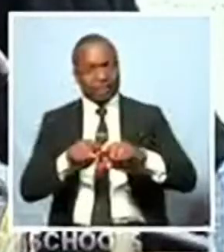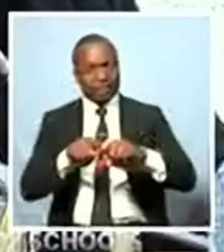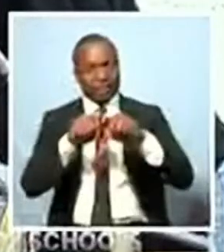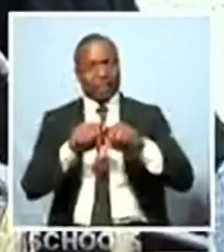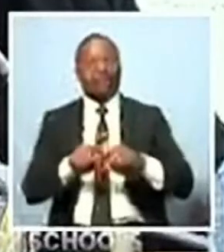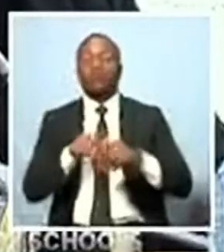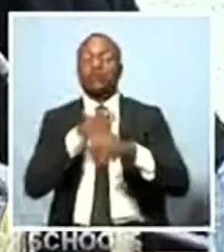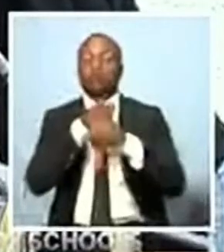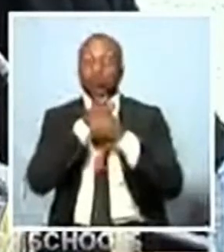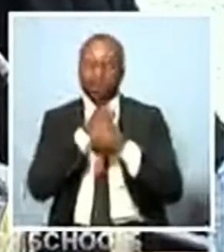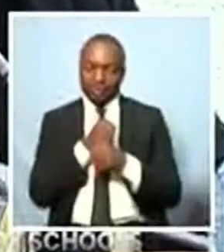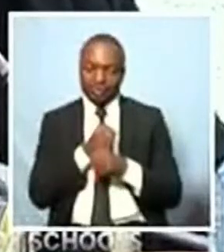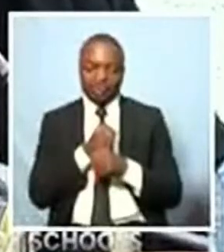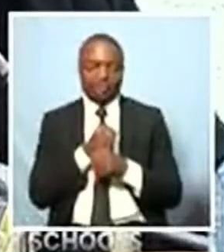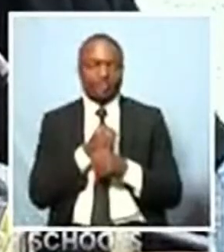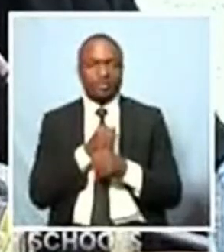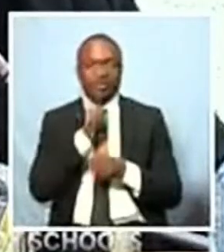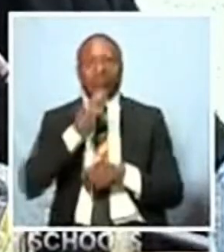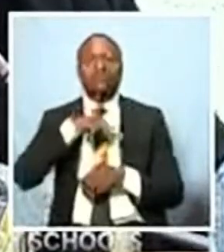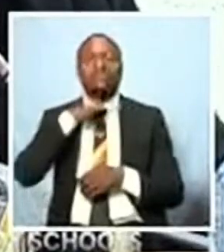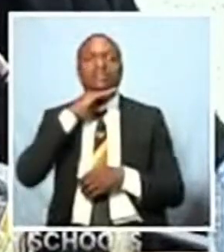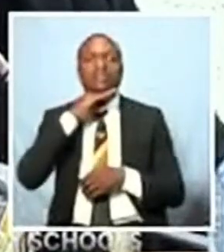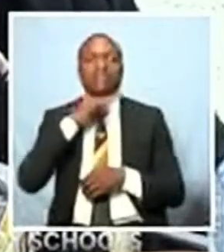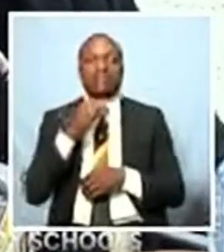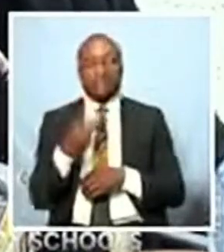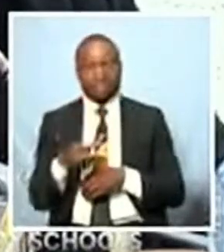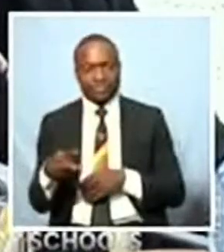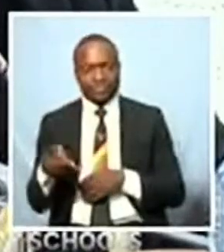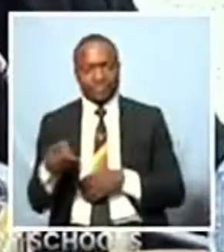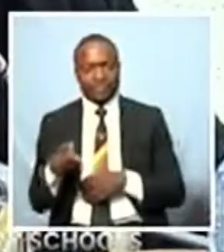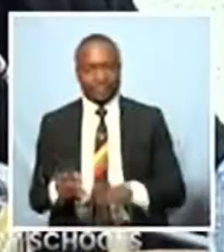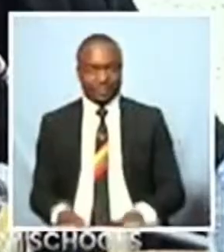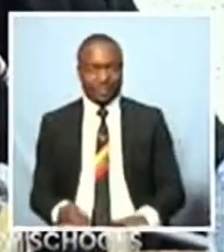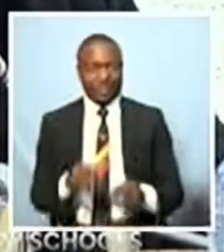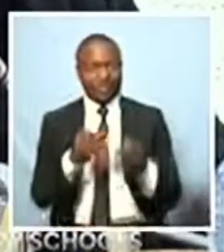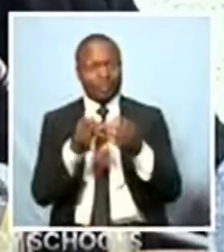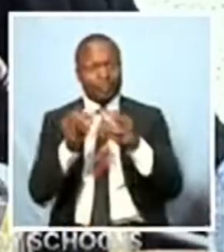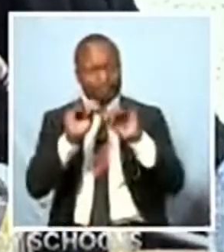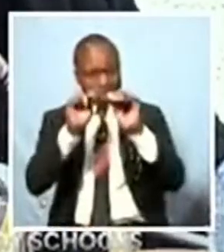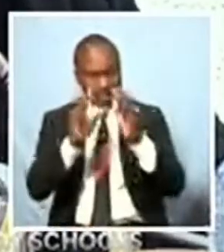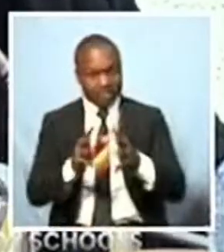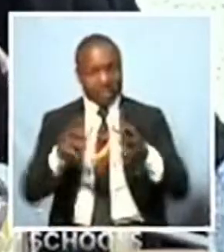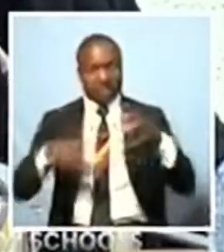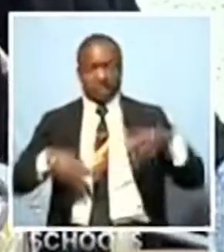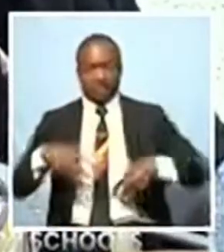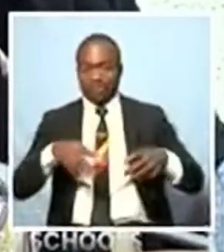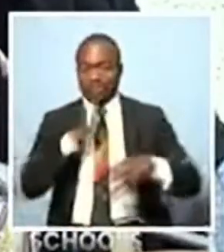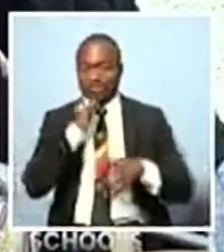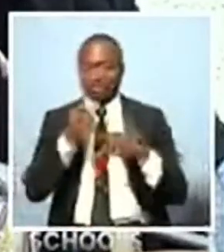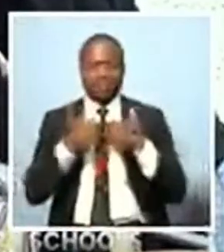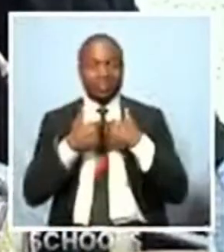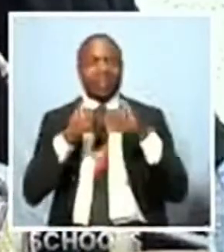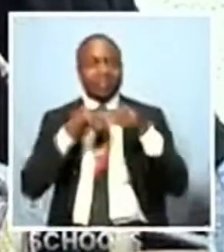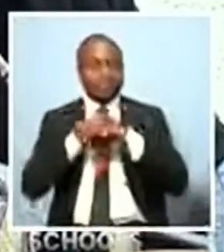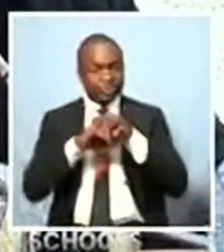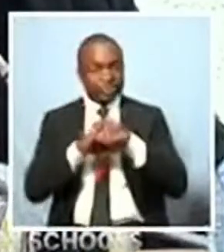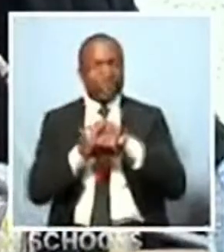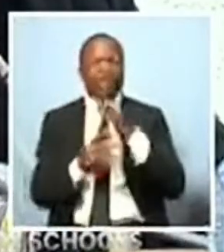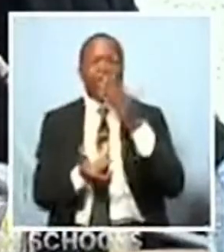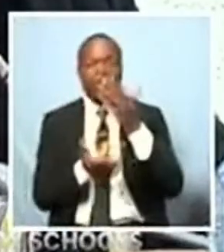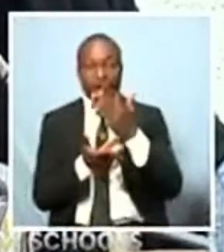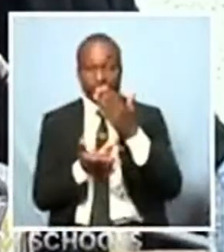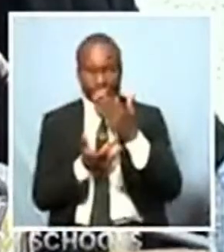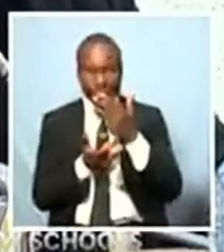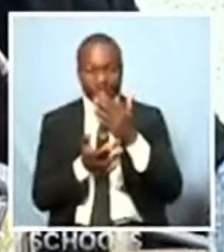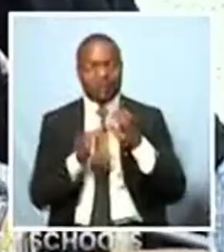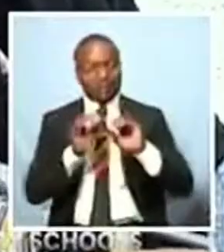or insufficient materials. Apart from that, most teachers complained of not having access to